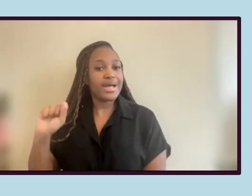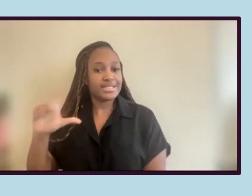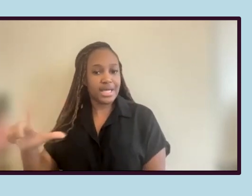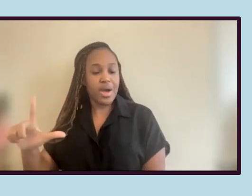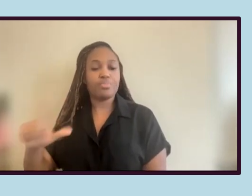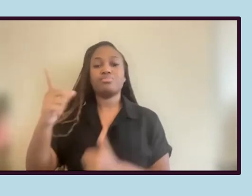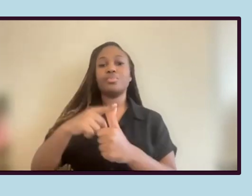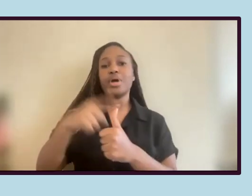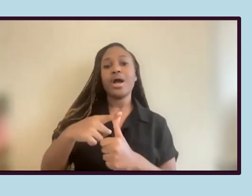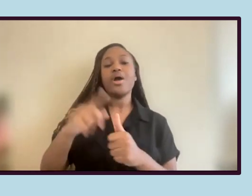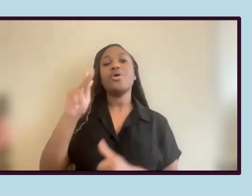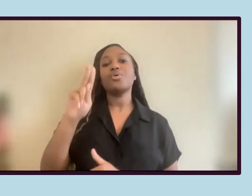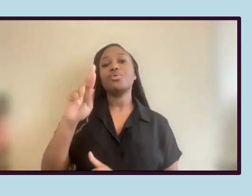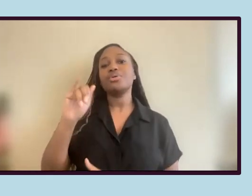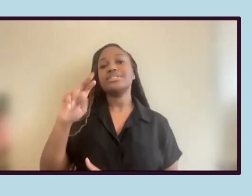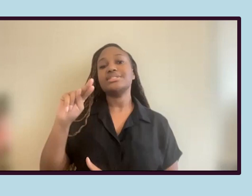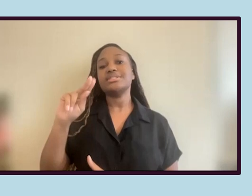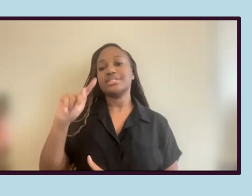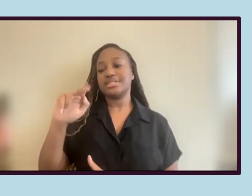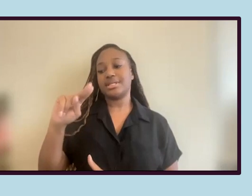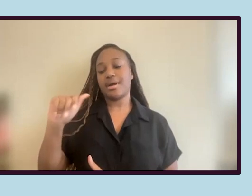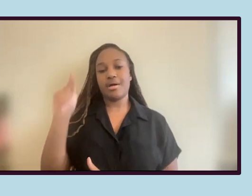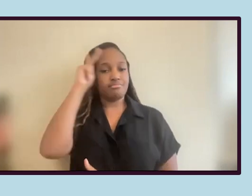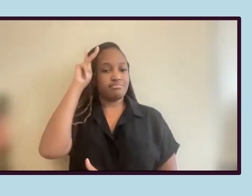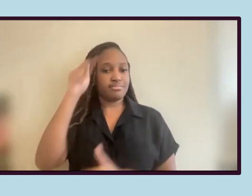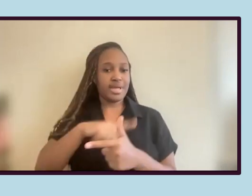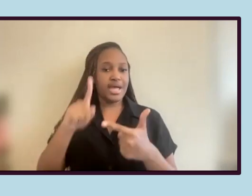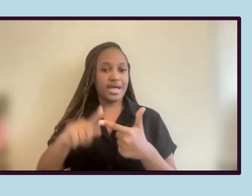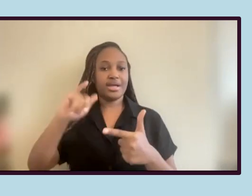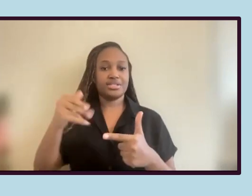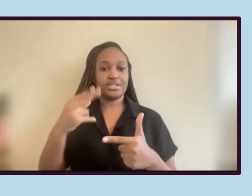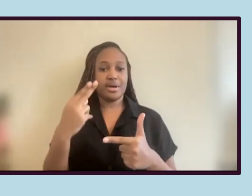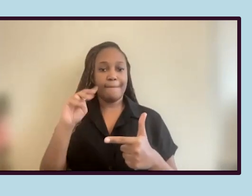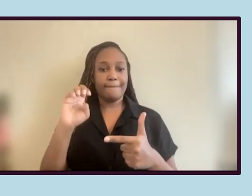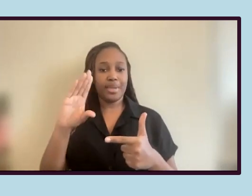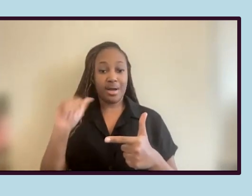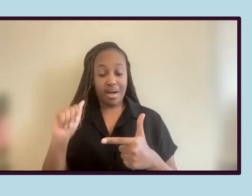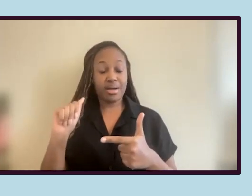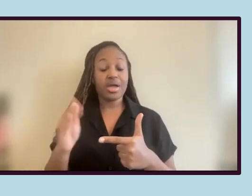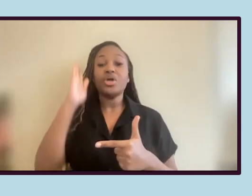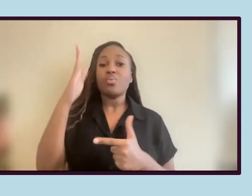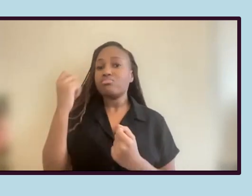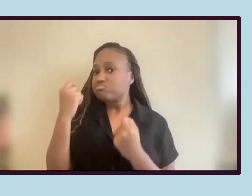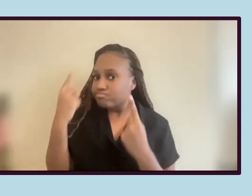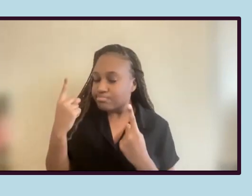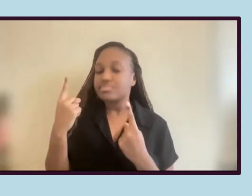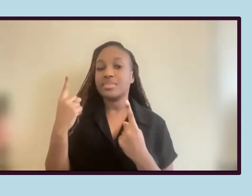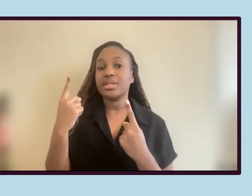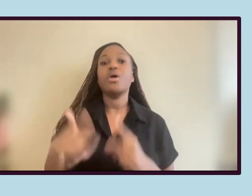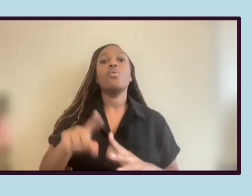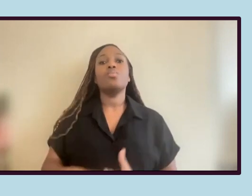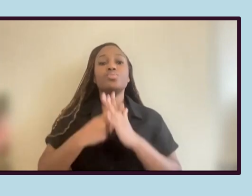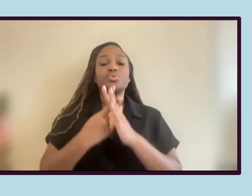go? Jamaica, is you're going to hear us when we go to speak, naming ourselves.